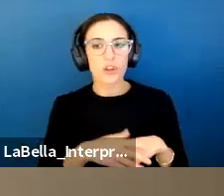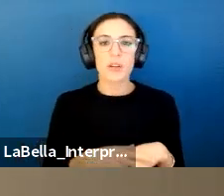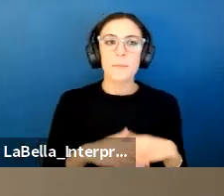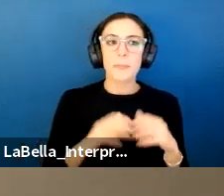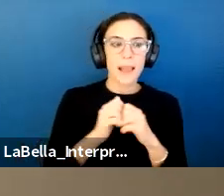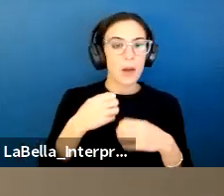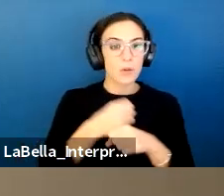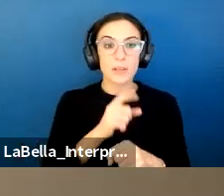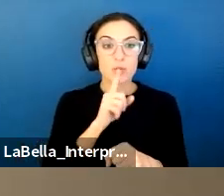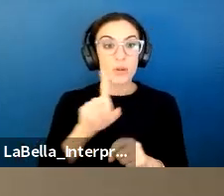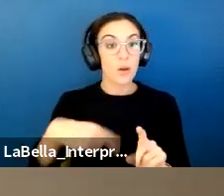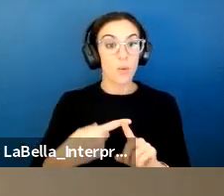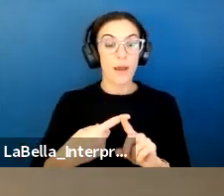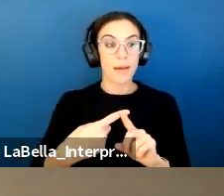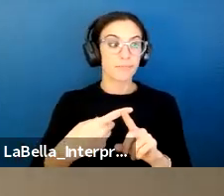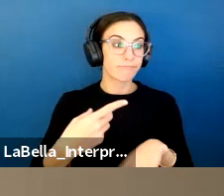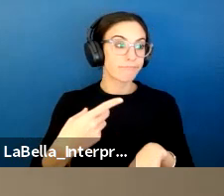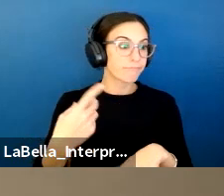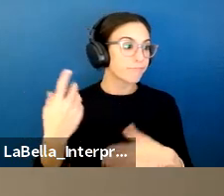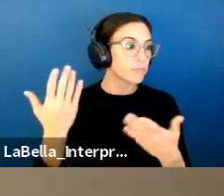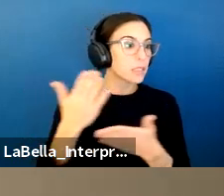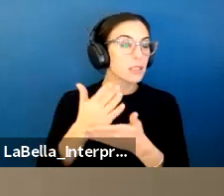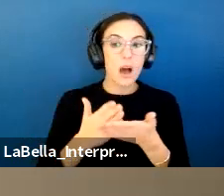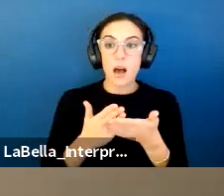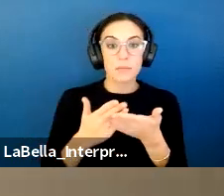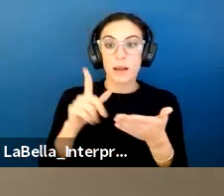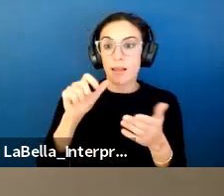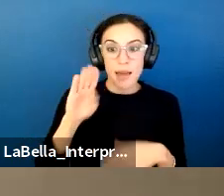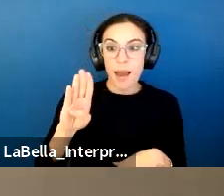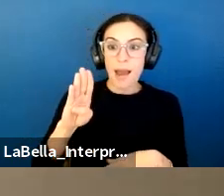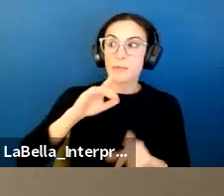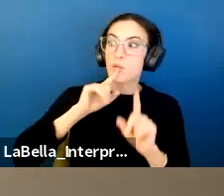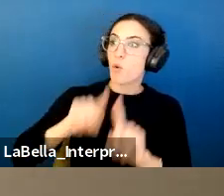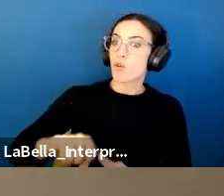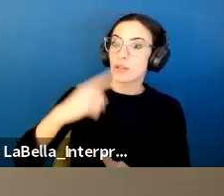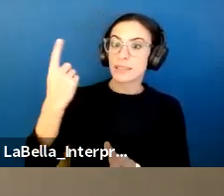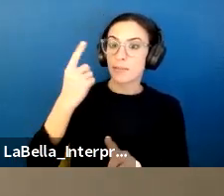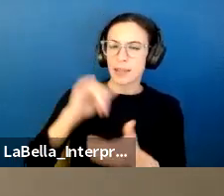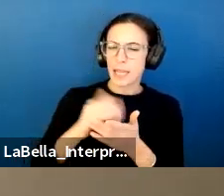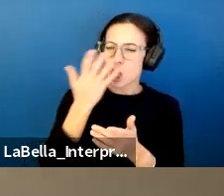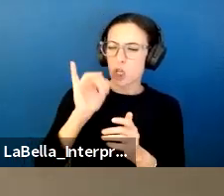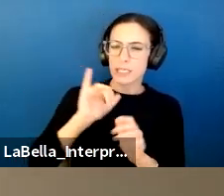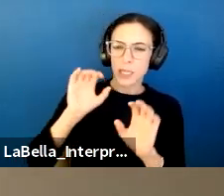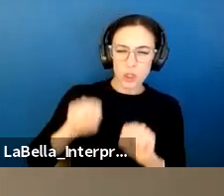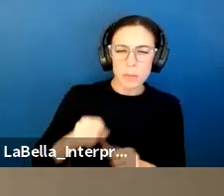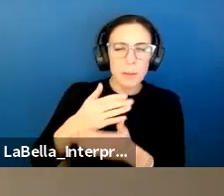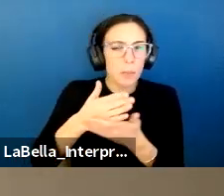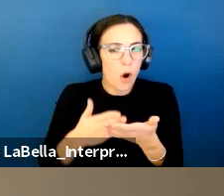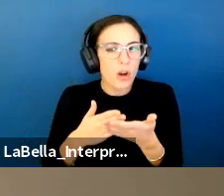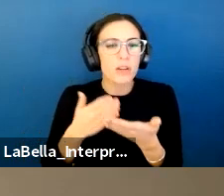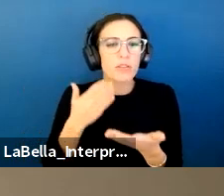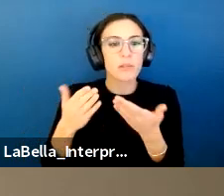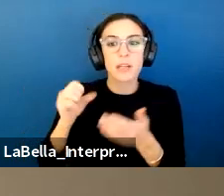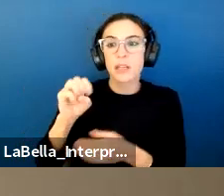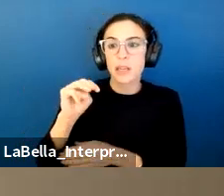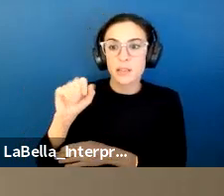make sure that when some lab is ordering something that looks like it could be a part of, say, smallpox or